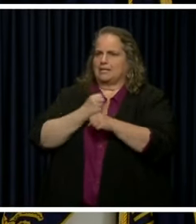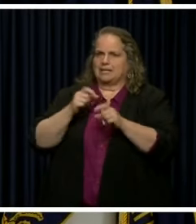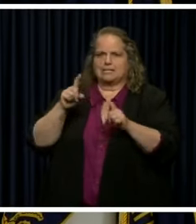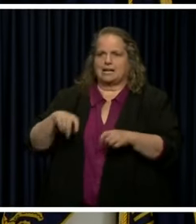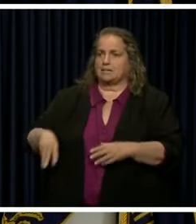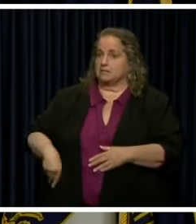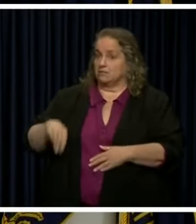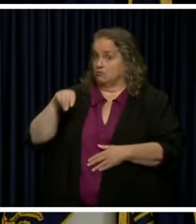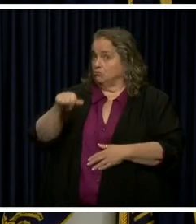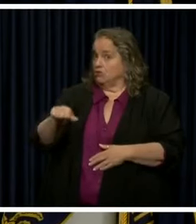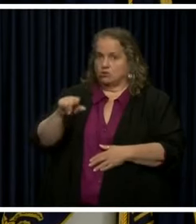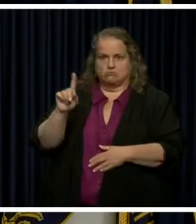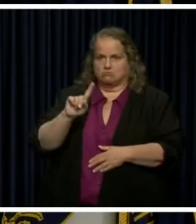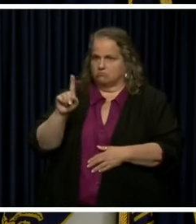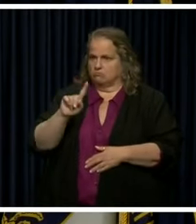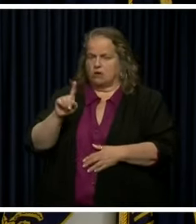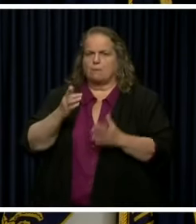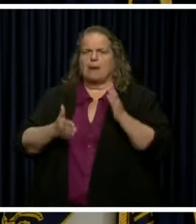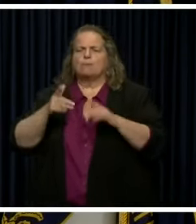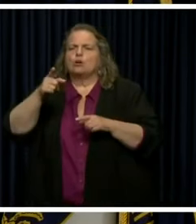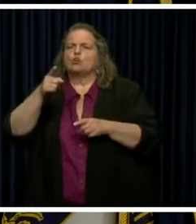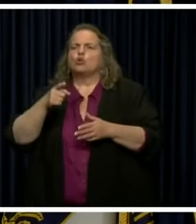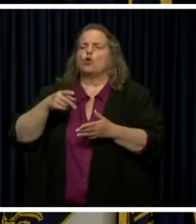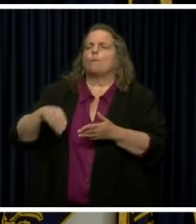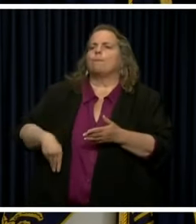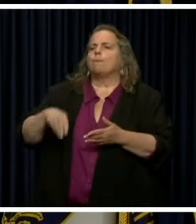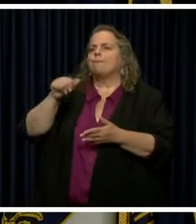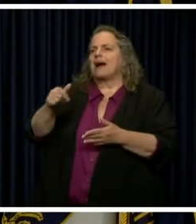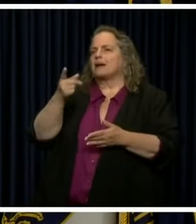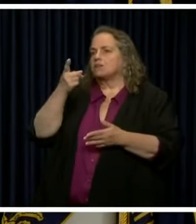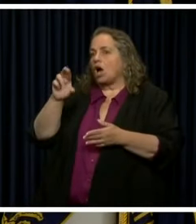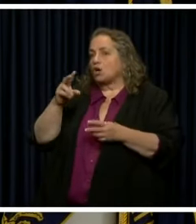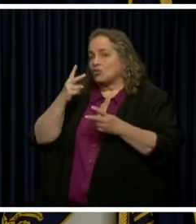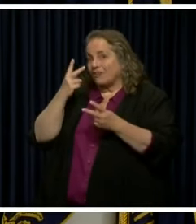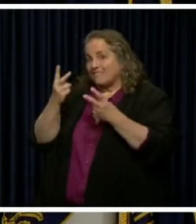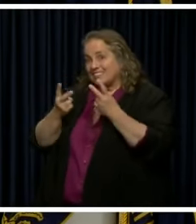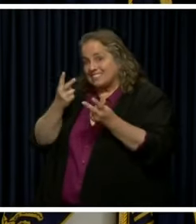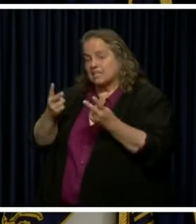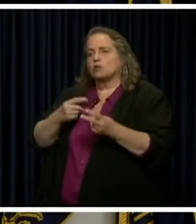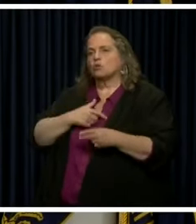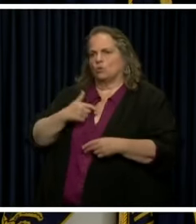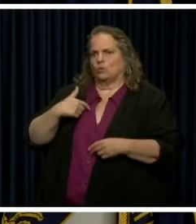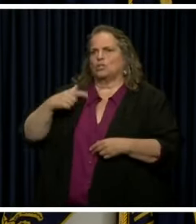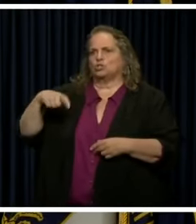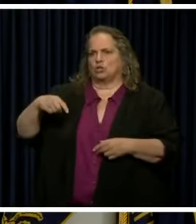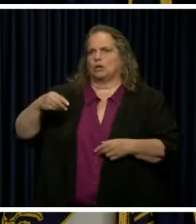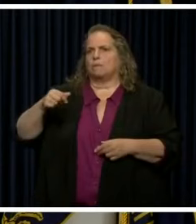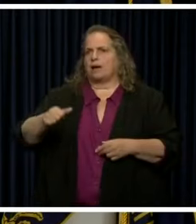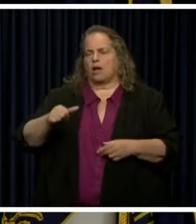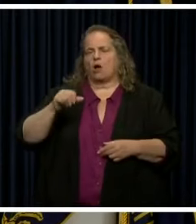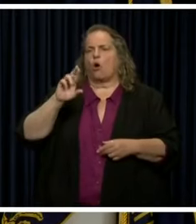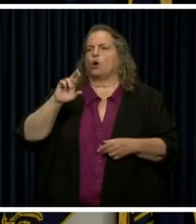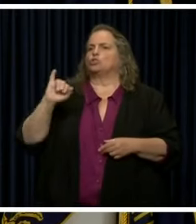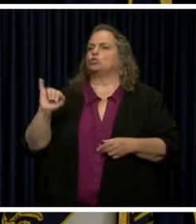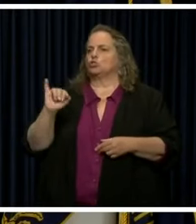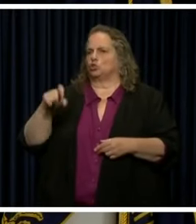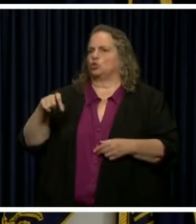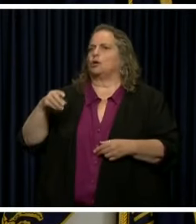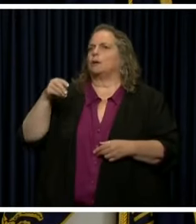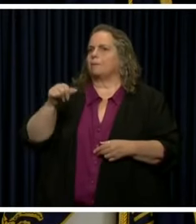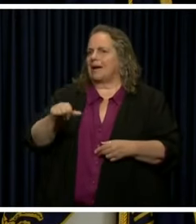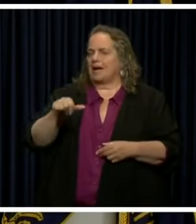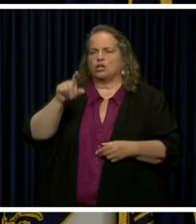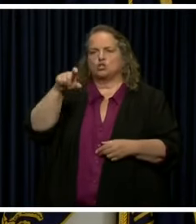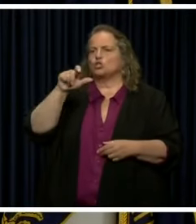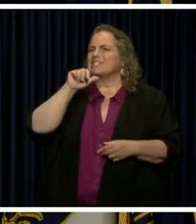are charging a doctor's visit. That should be something that we should be picking up, or insurance should be picking up, that